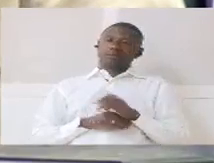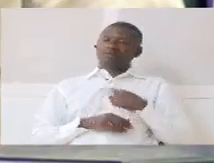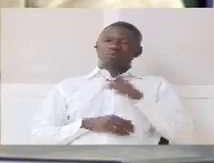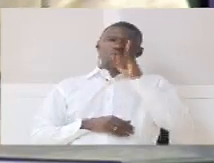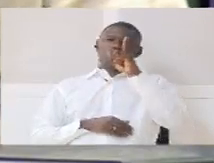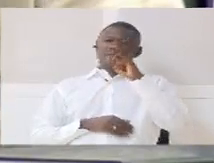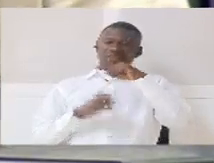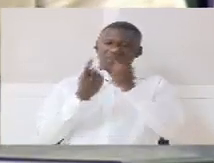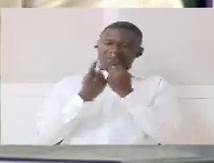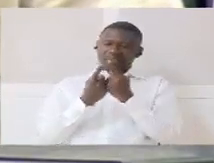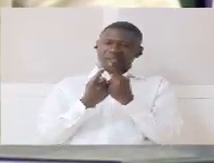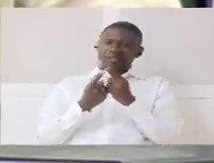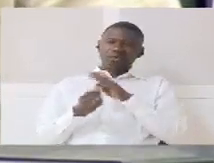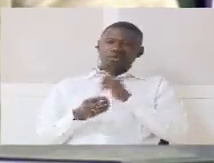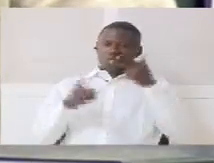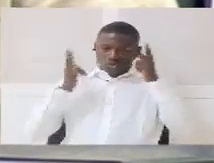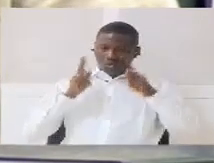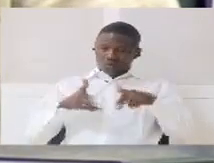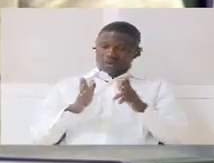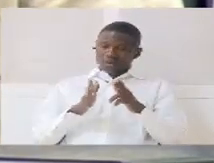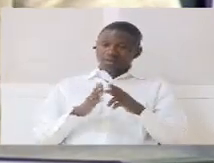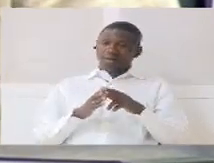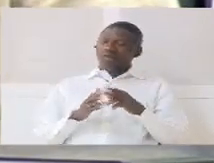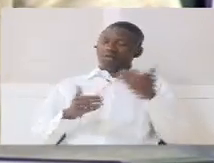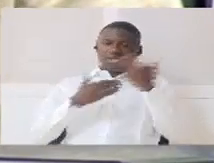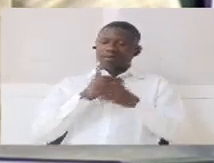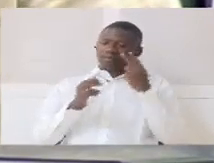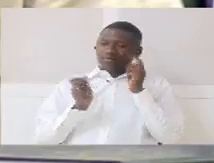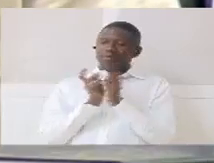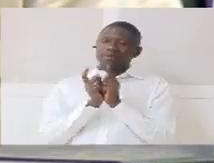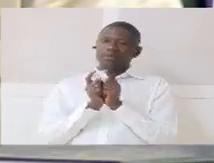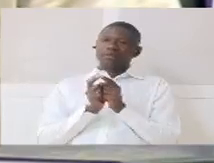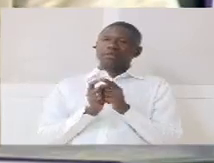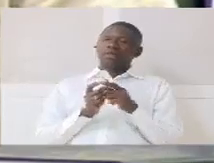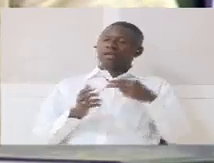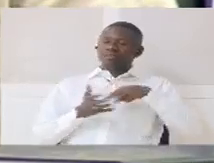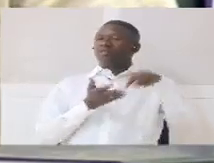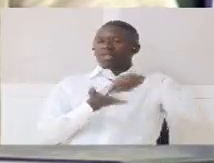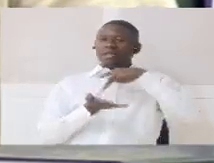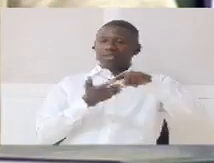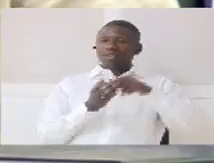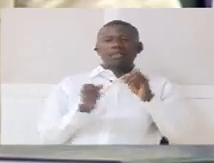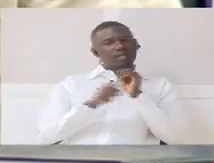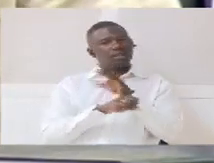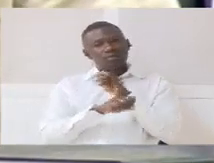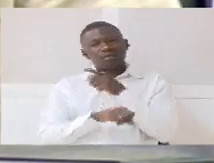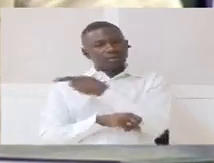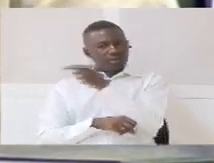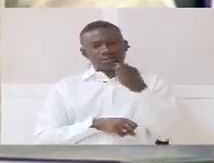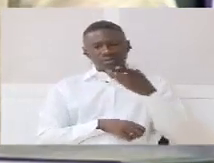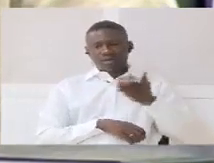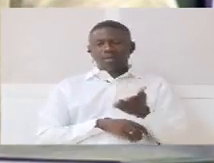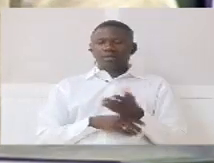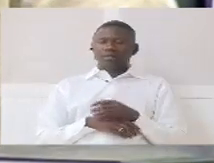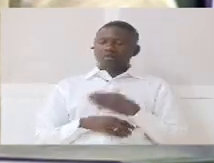Even one illegal was never item found. Was never found in the site. I had to dance. I addressed them there. And